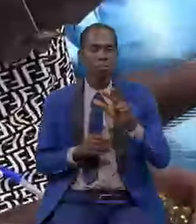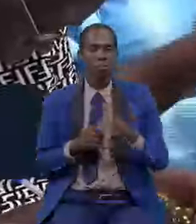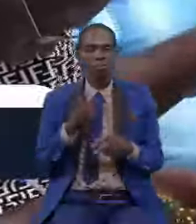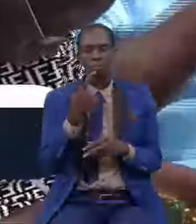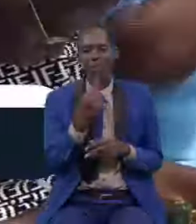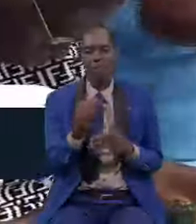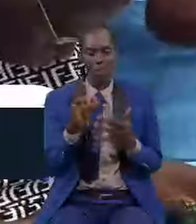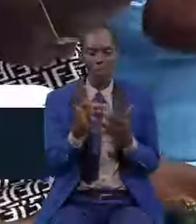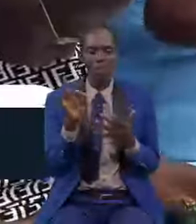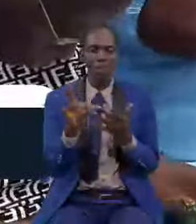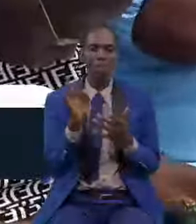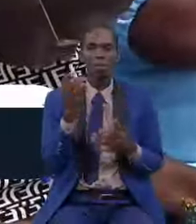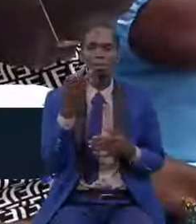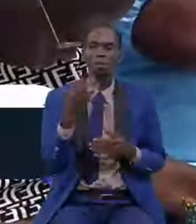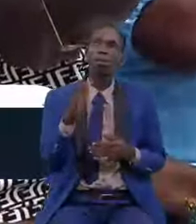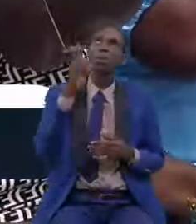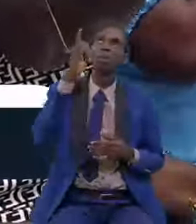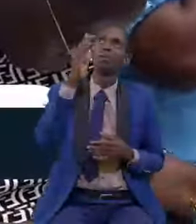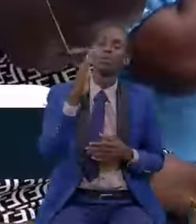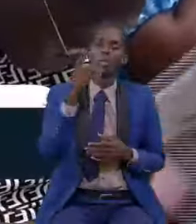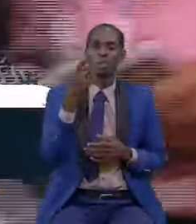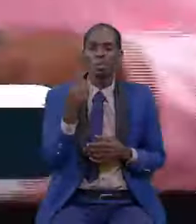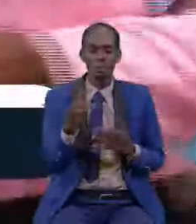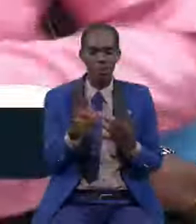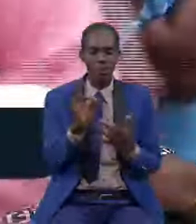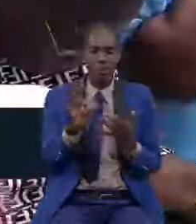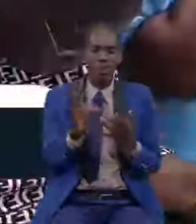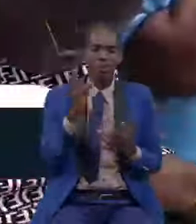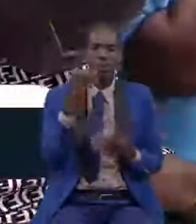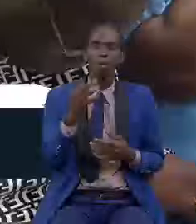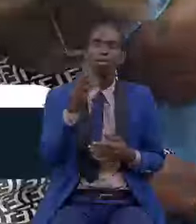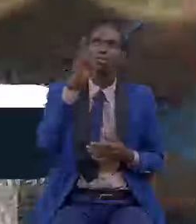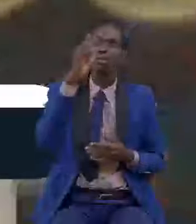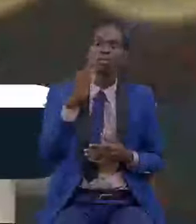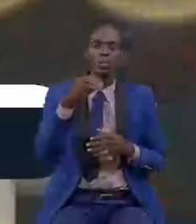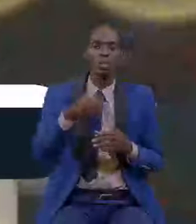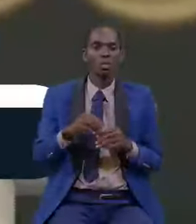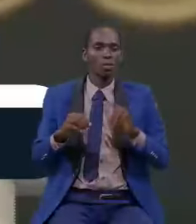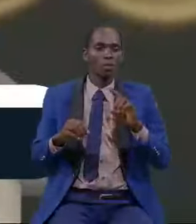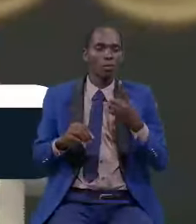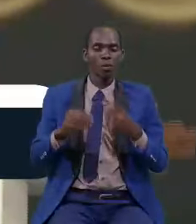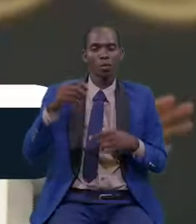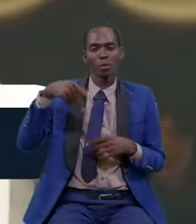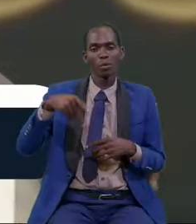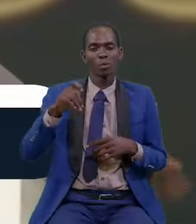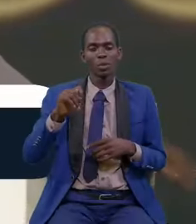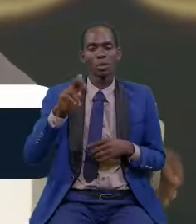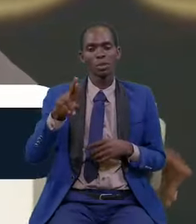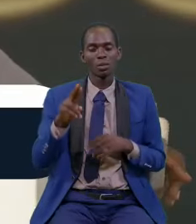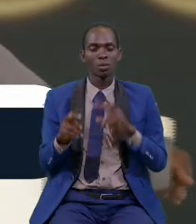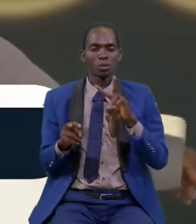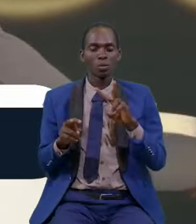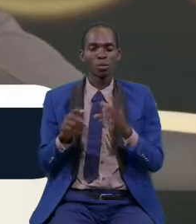God. The elect of God in 1 Peter chapter 2, reading